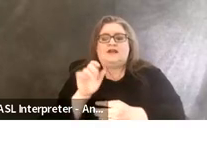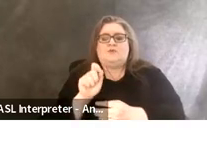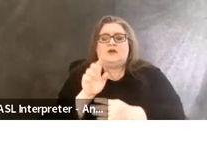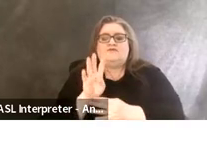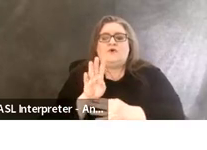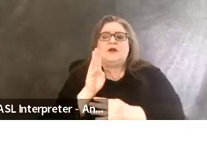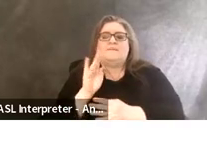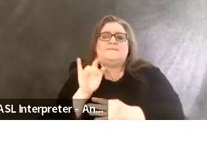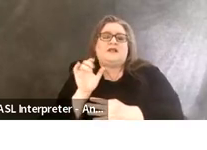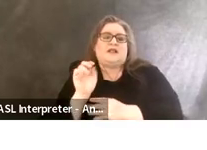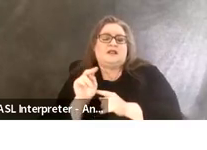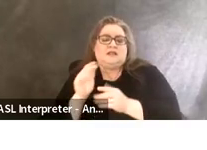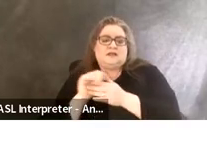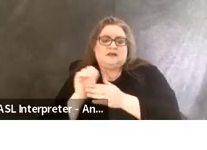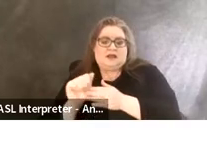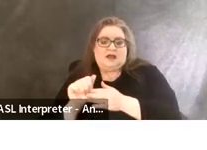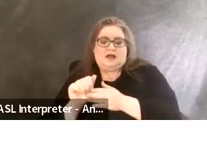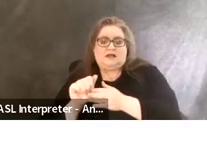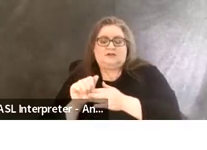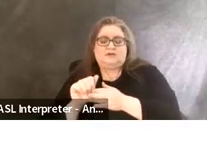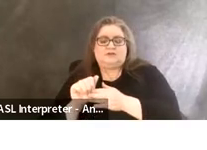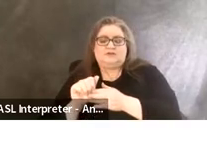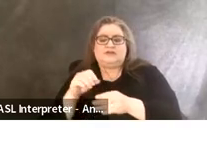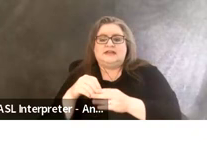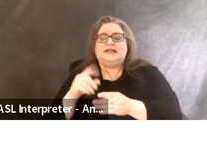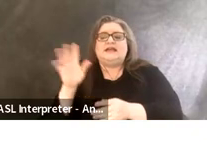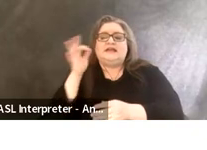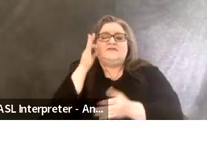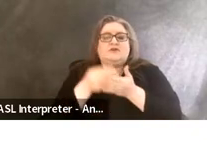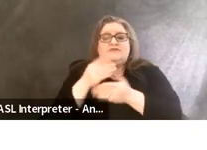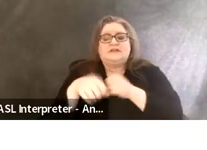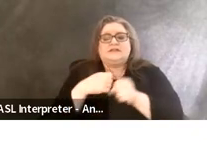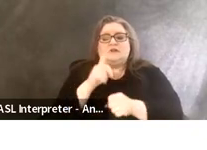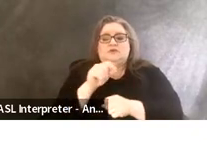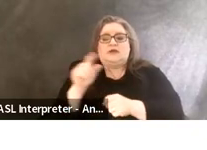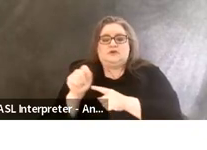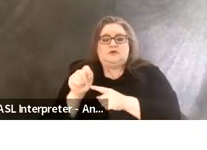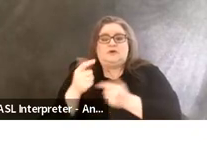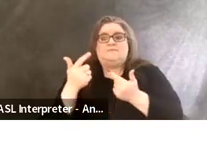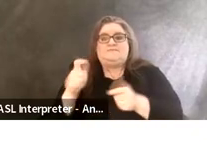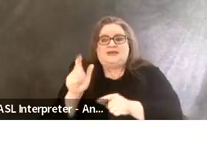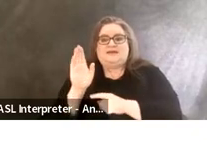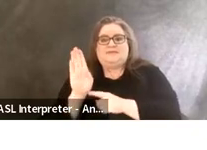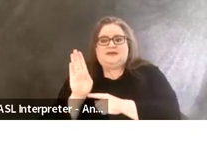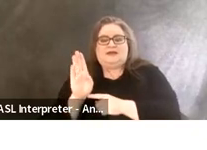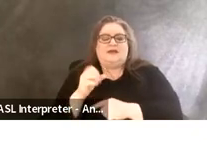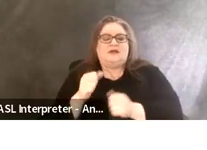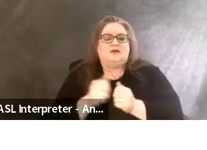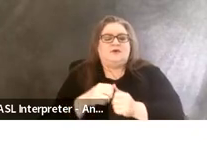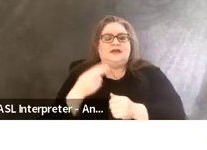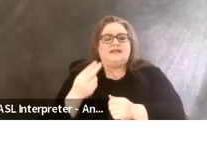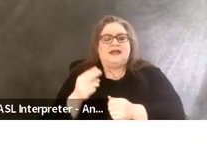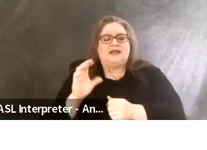$199.4 billion in federal fiscal 2020, big B, with HCBS, what we're